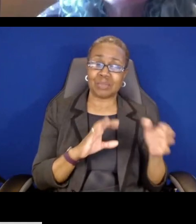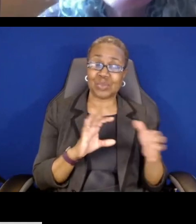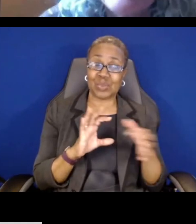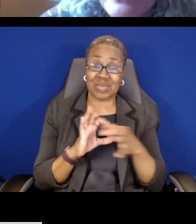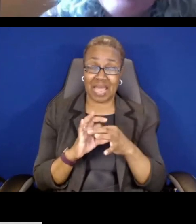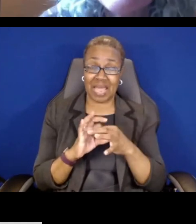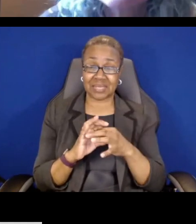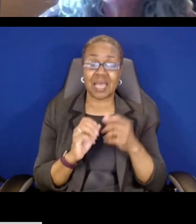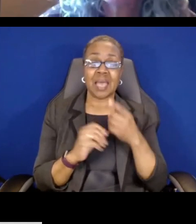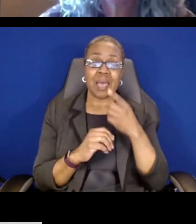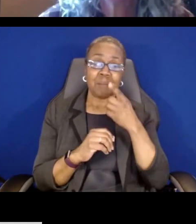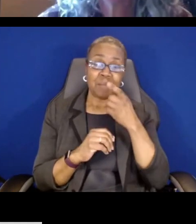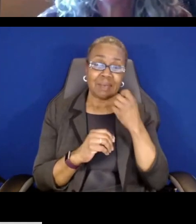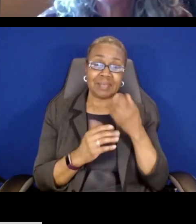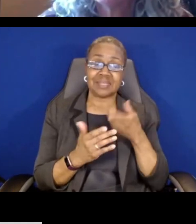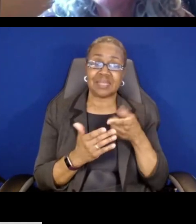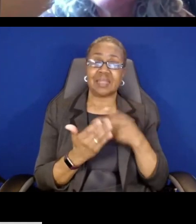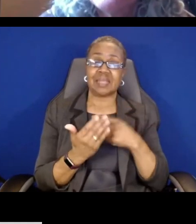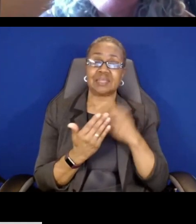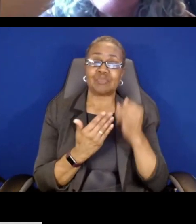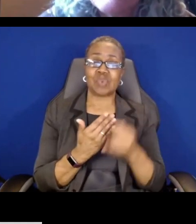because this project's been,